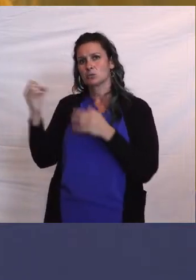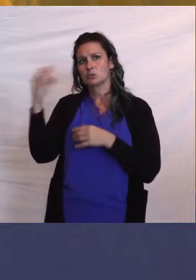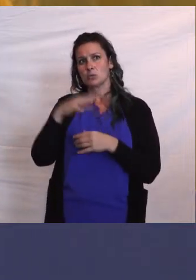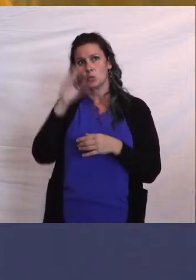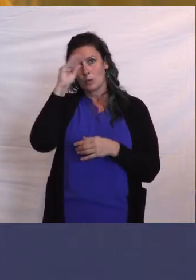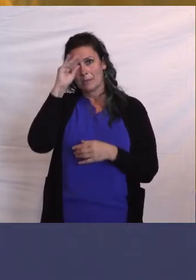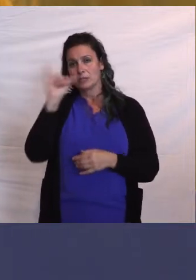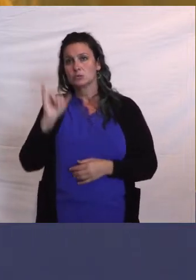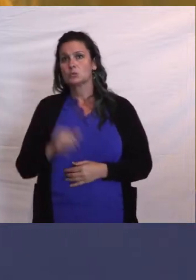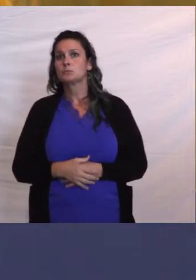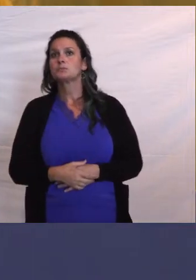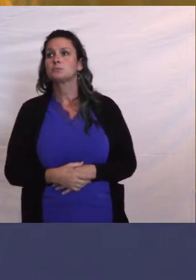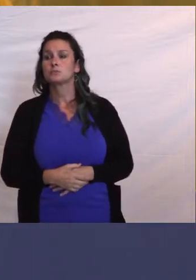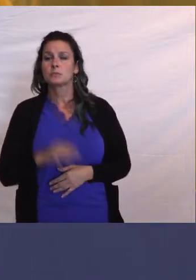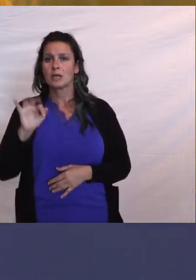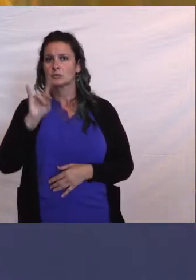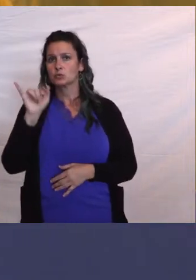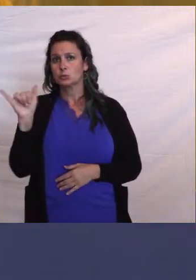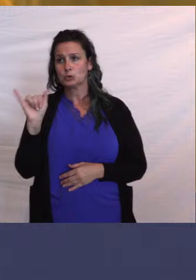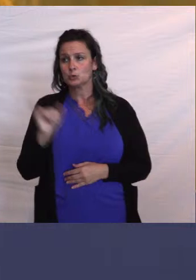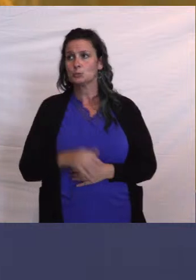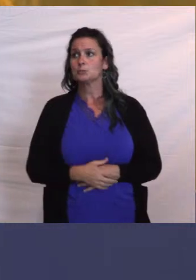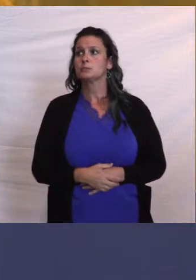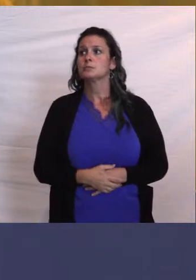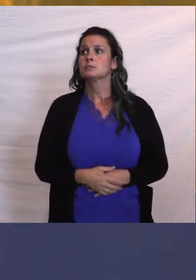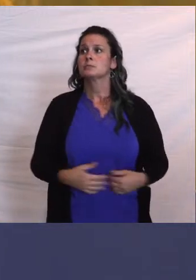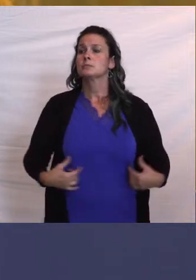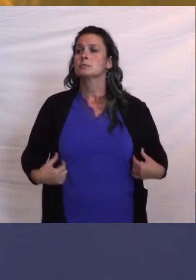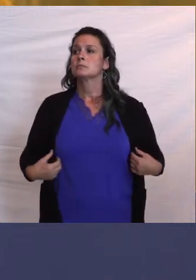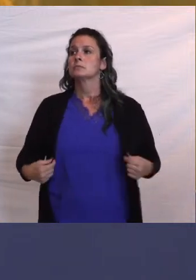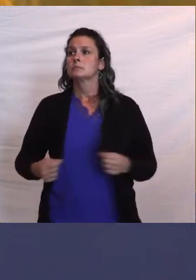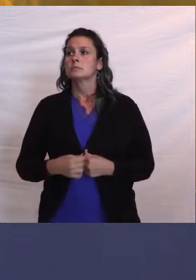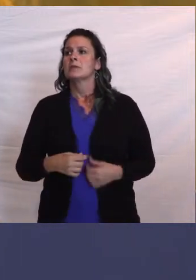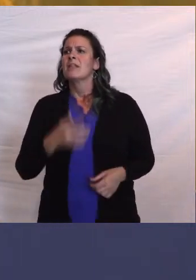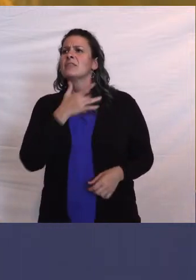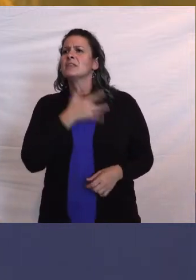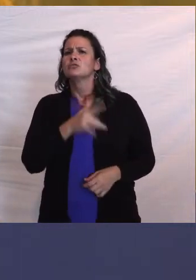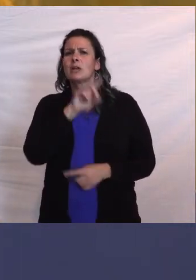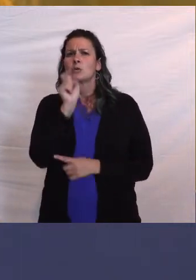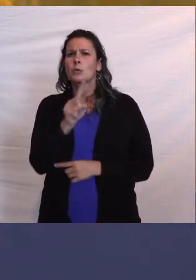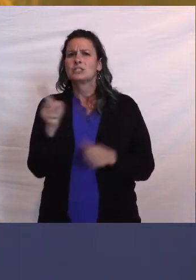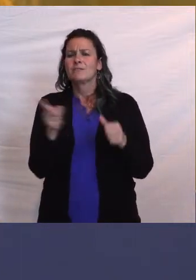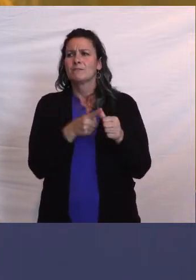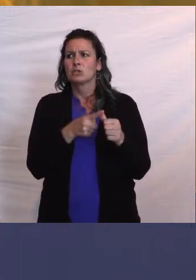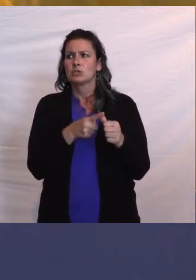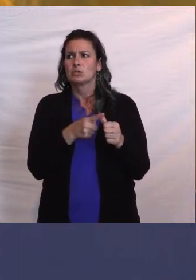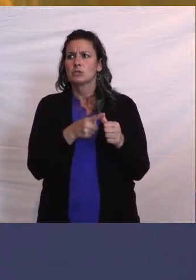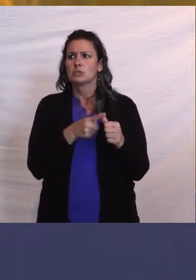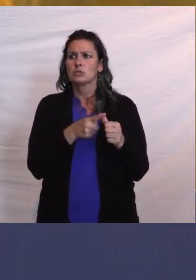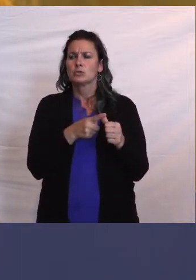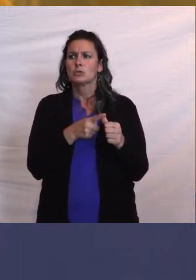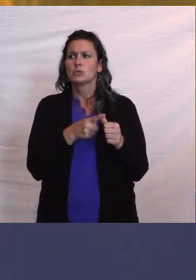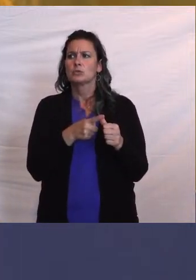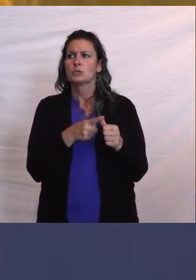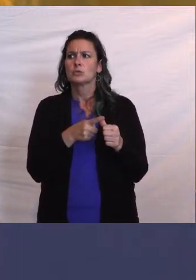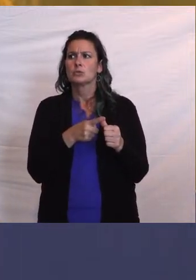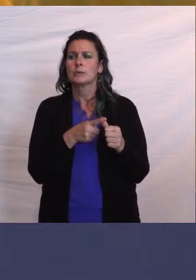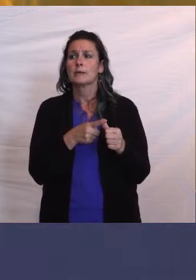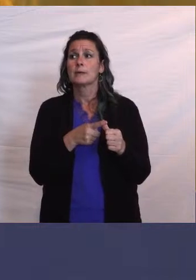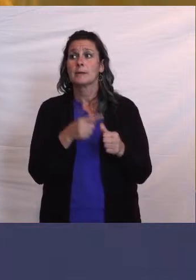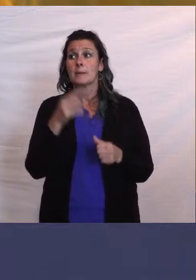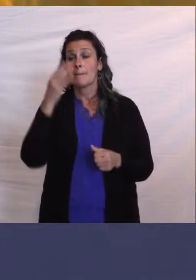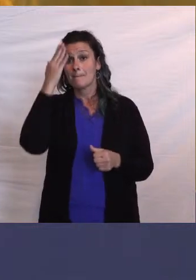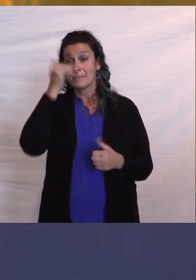and perhaps Judy as well. I'm going to skip to the trend question first. I'm going to go out on a limb and say, just